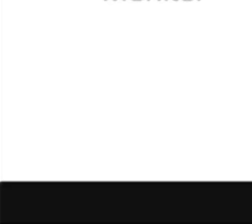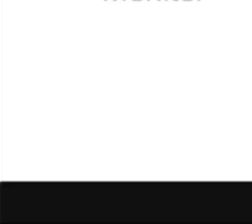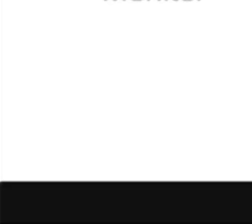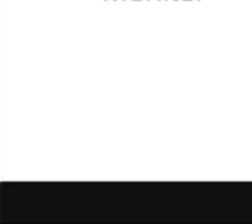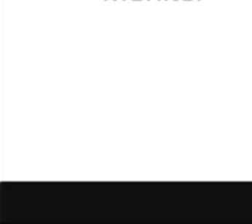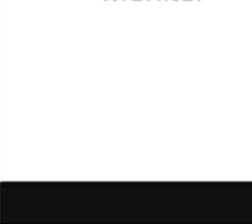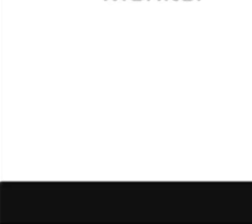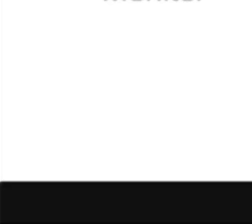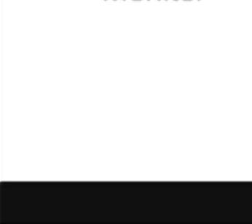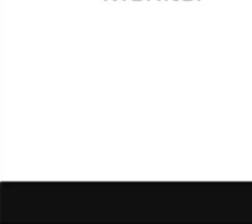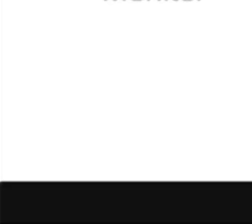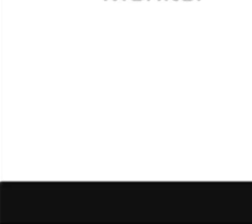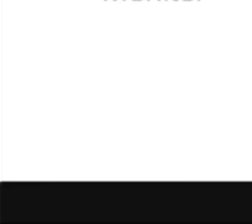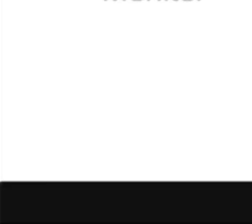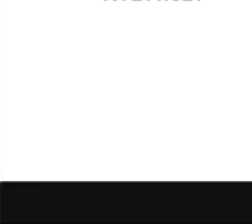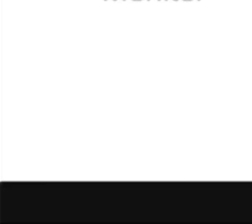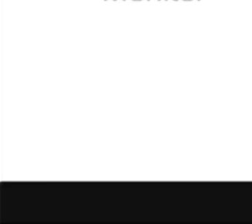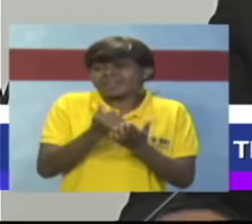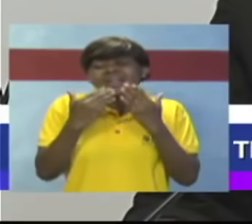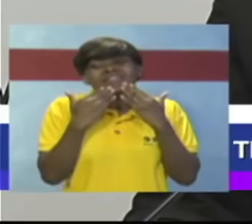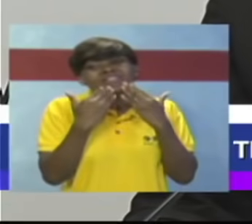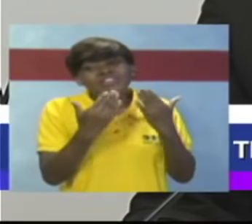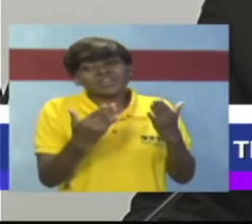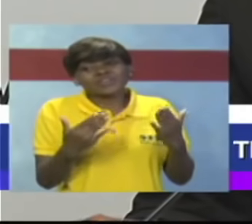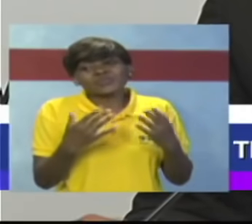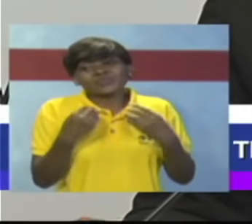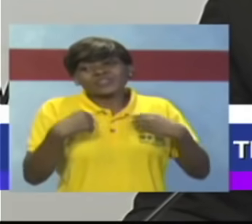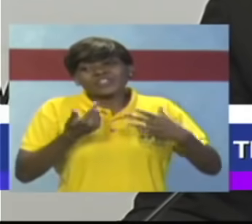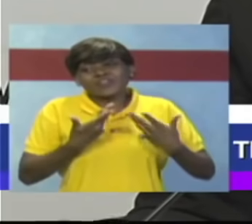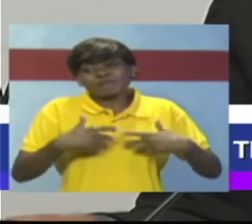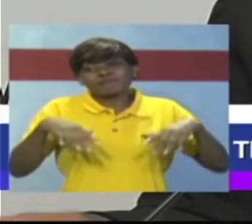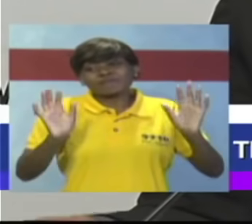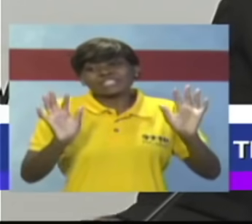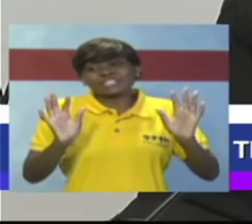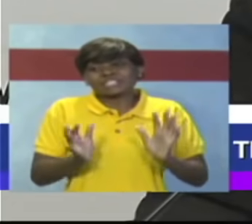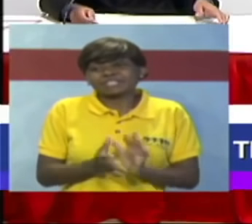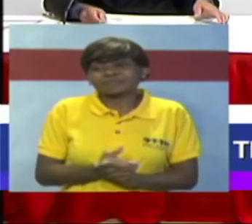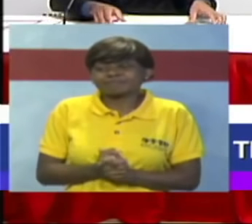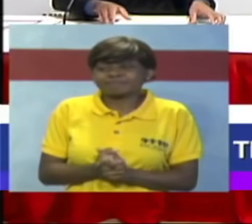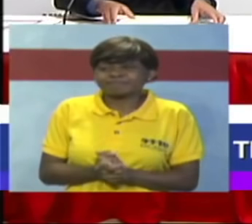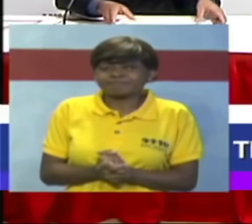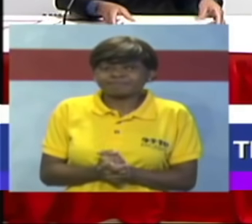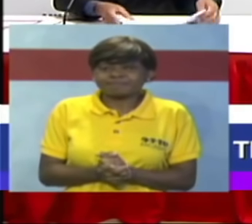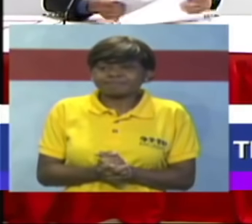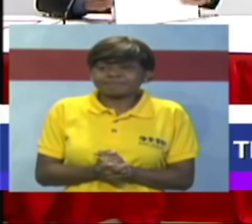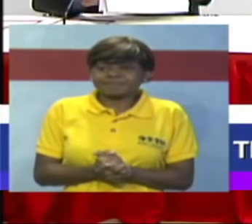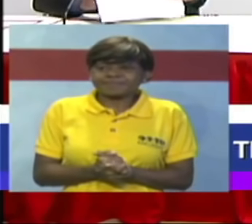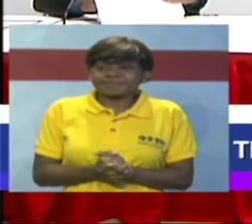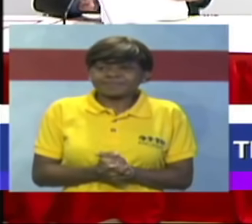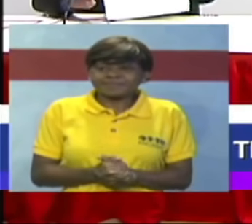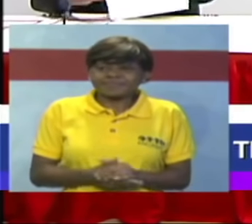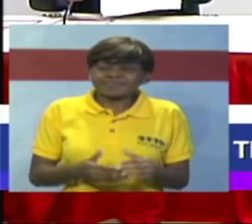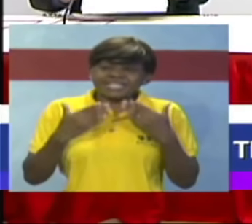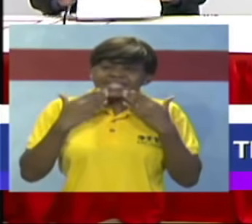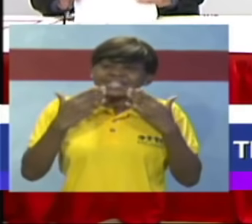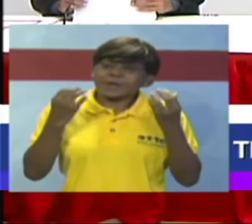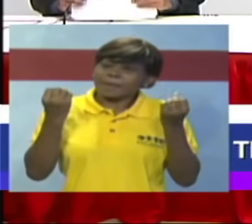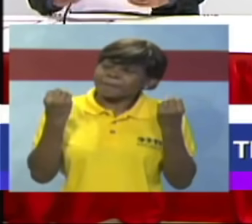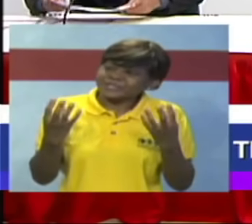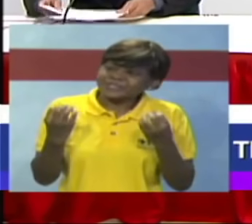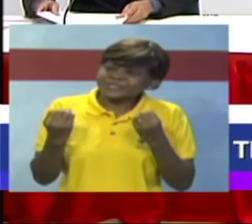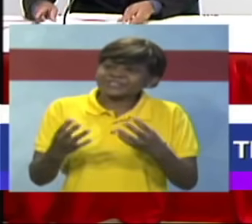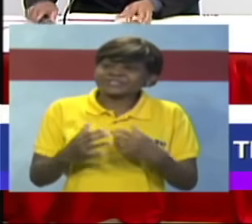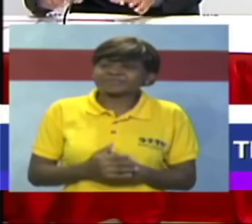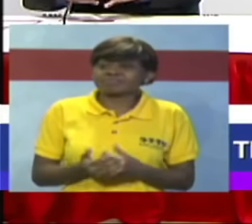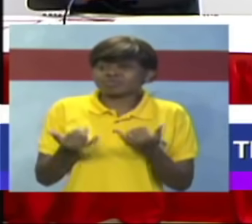slides, so thank you very much, Al. Thank you very much, Dr. Surjit Singh. But before you